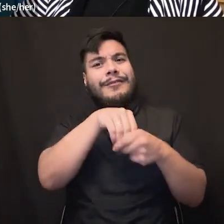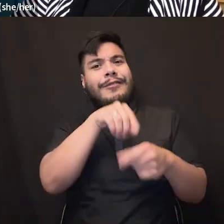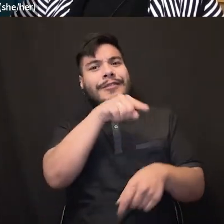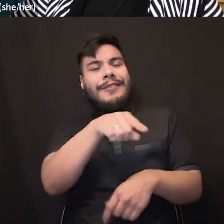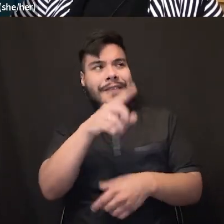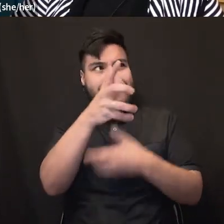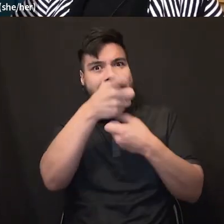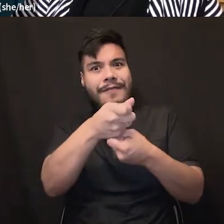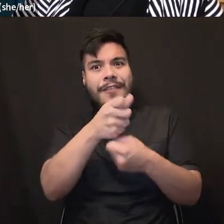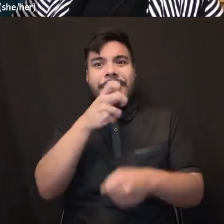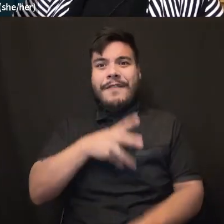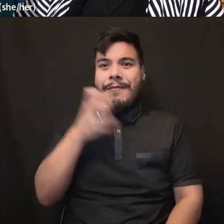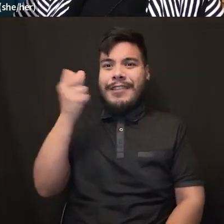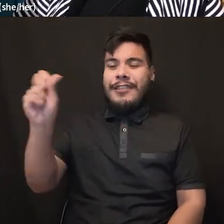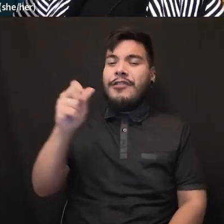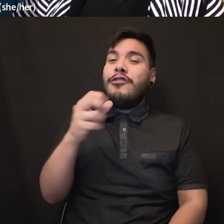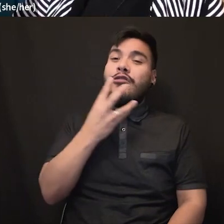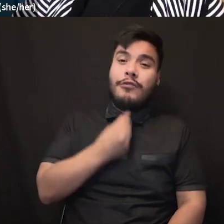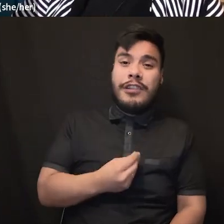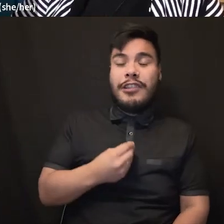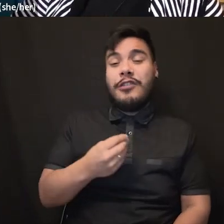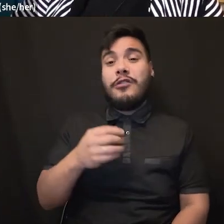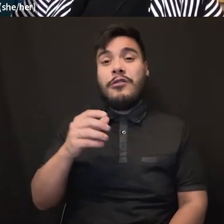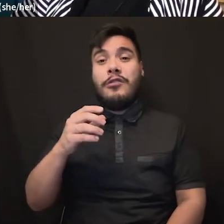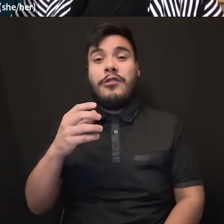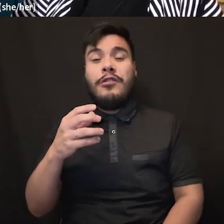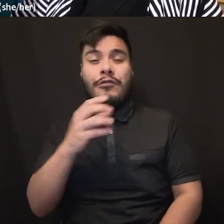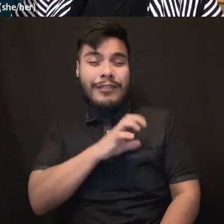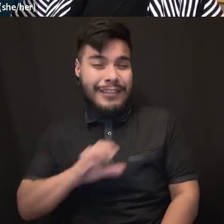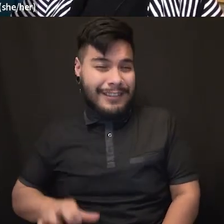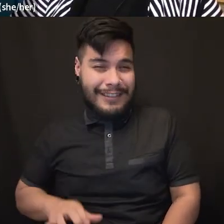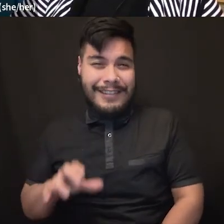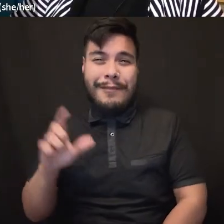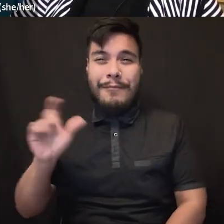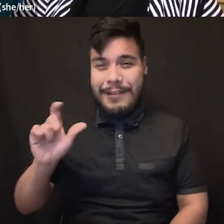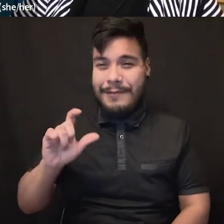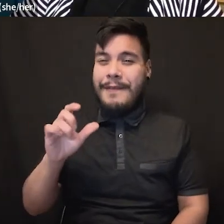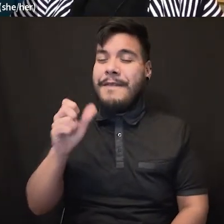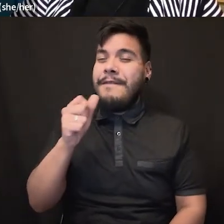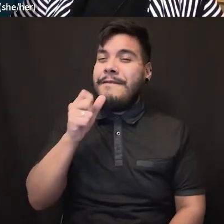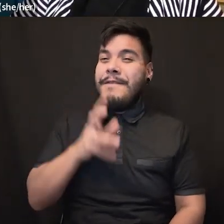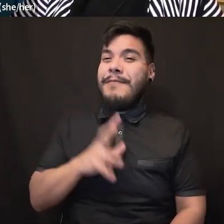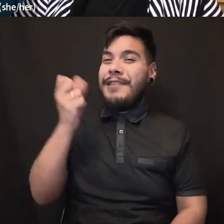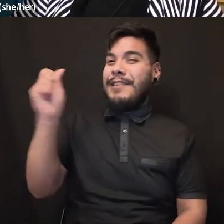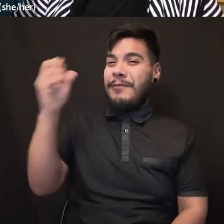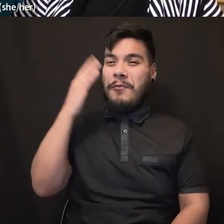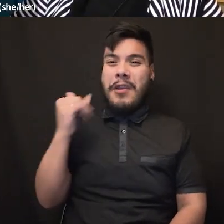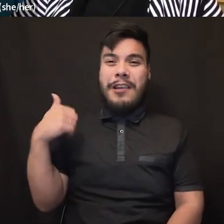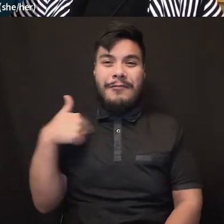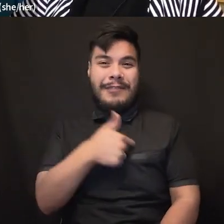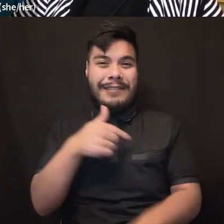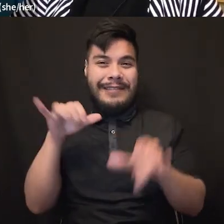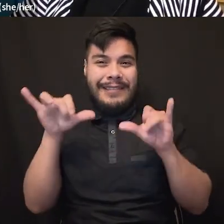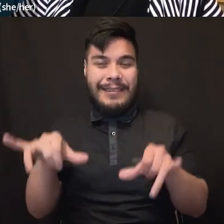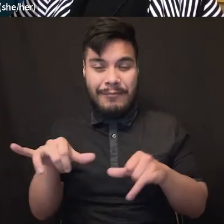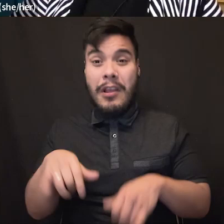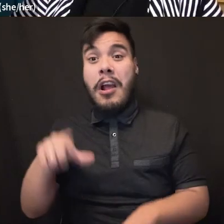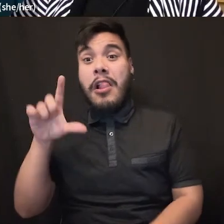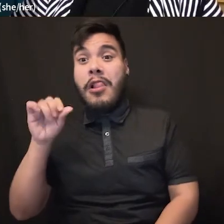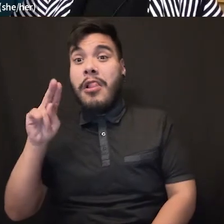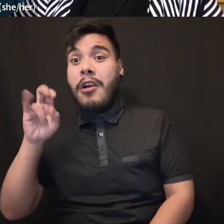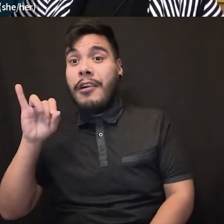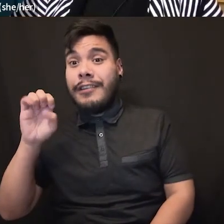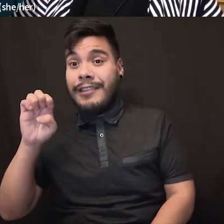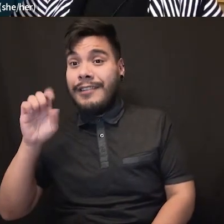Faithfully Feminist, Jewish, Christian, and Muslim Feminists on Why We Stay. She was featured comedian for Lonnie Love's Laugh Off